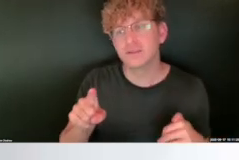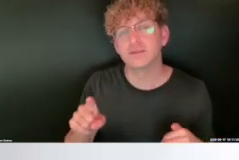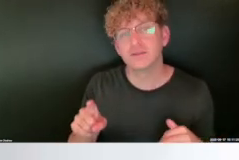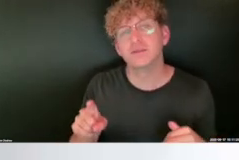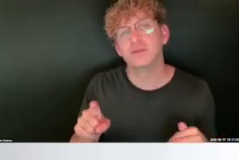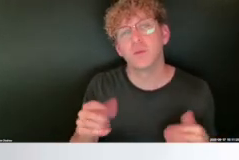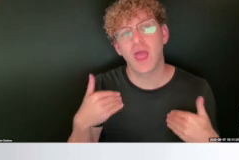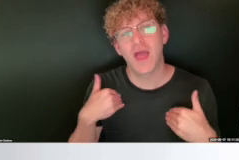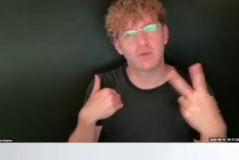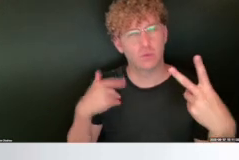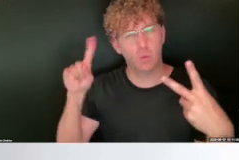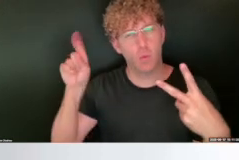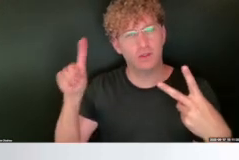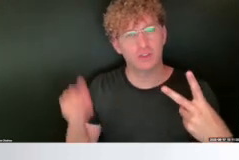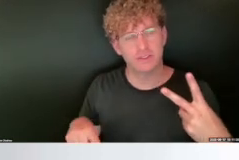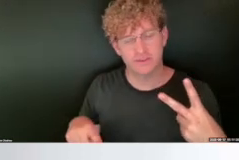after that.